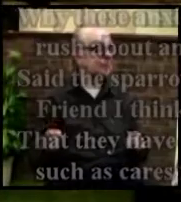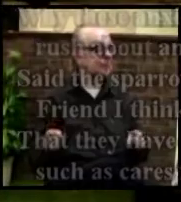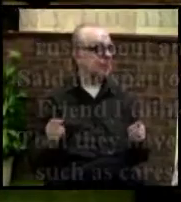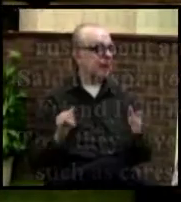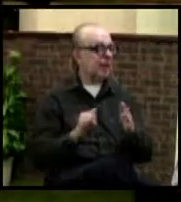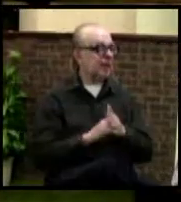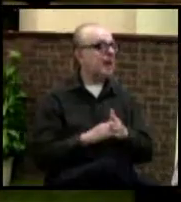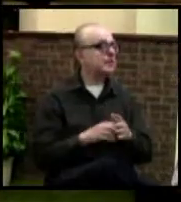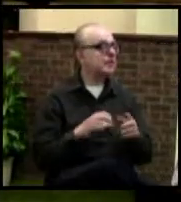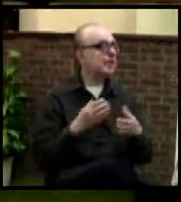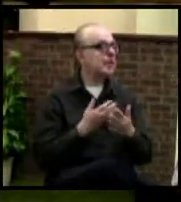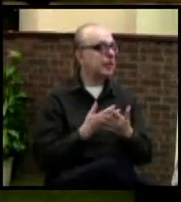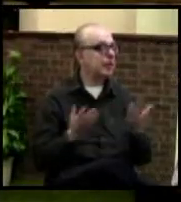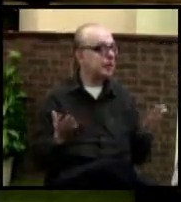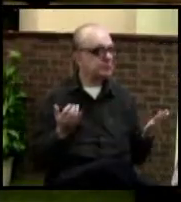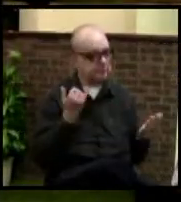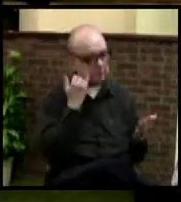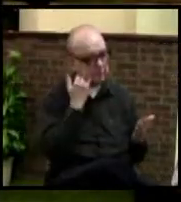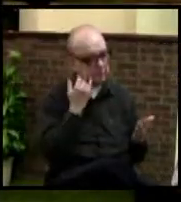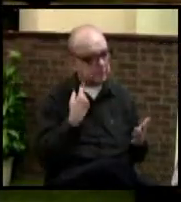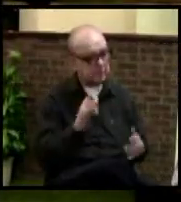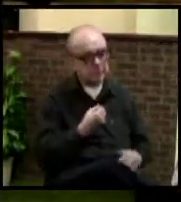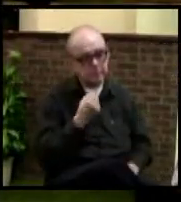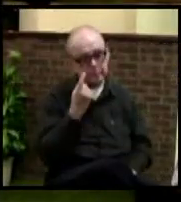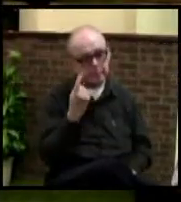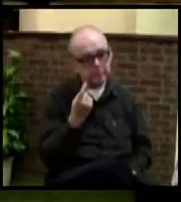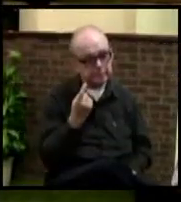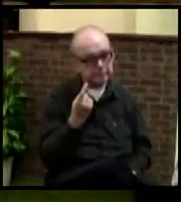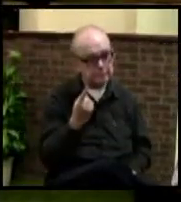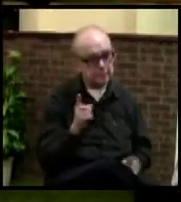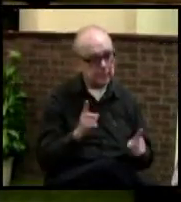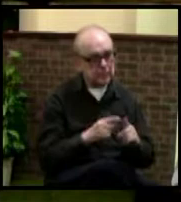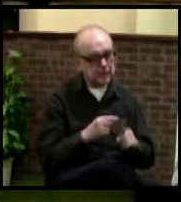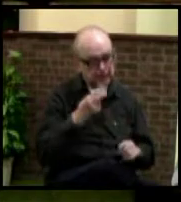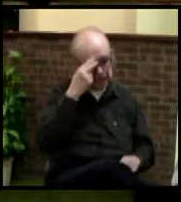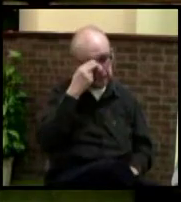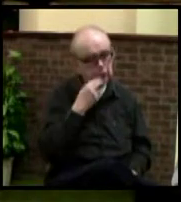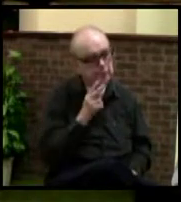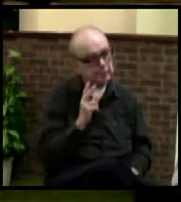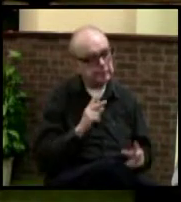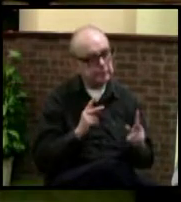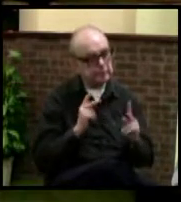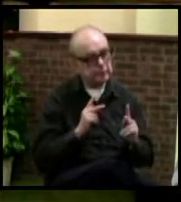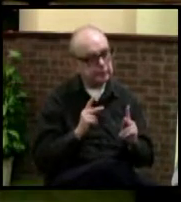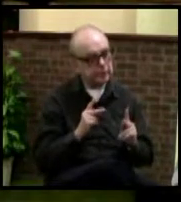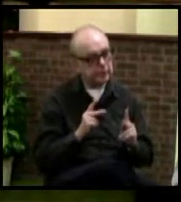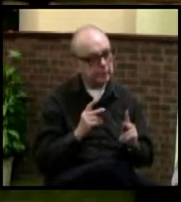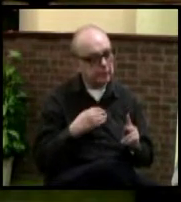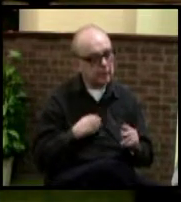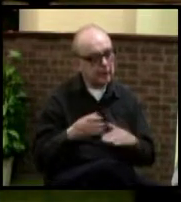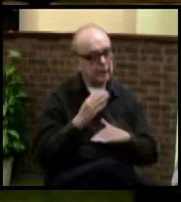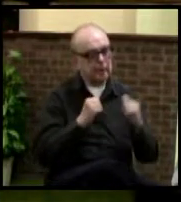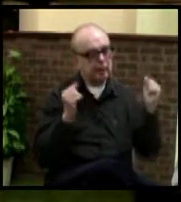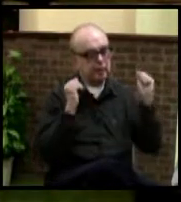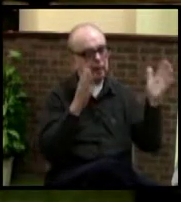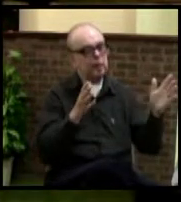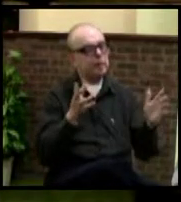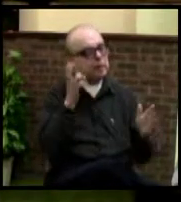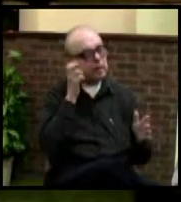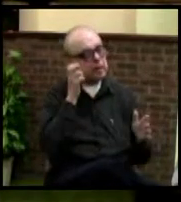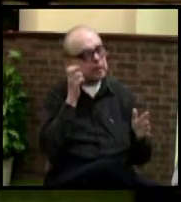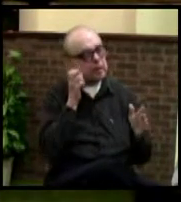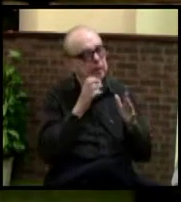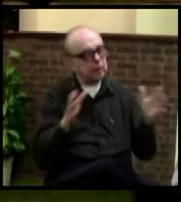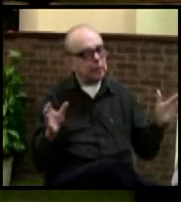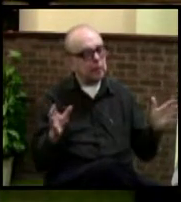And that's the issue. If we understood as human beings that we have a heavenly father that